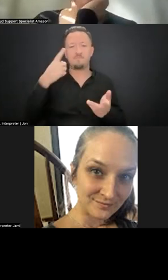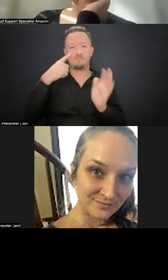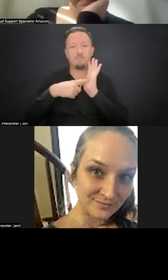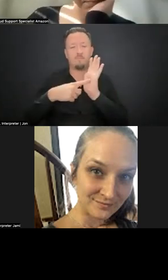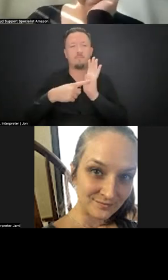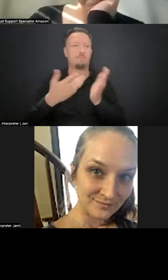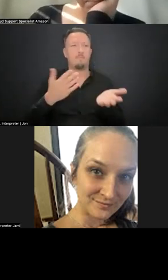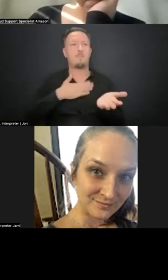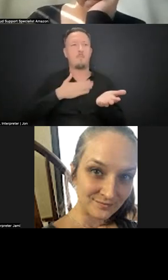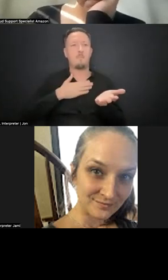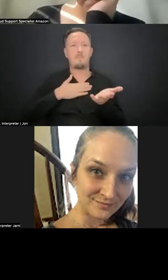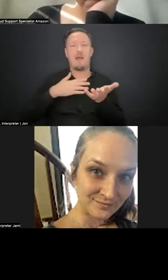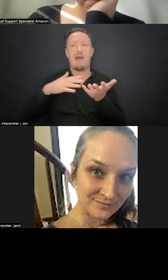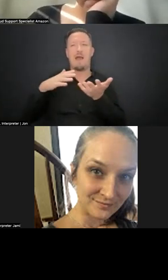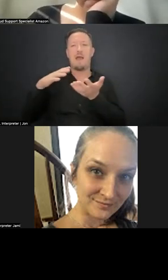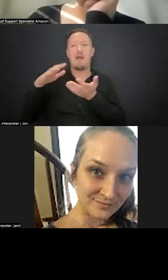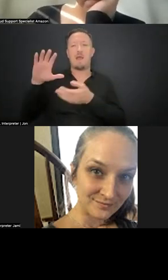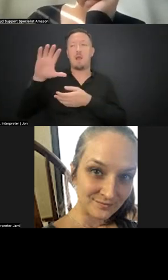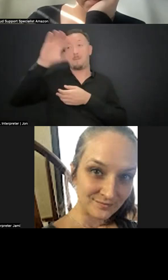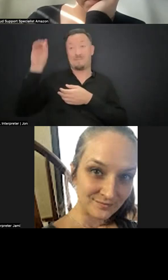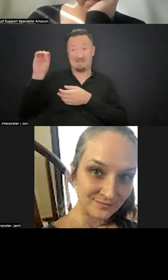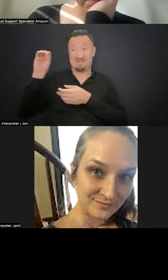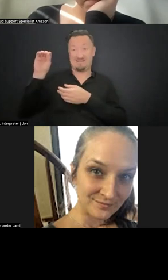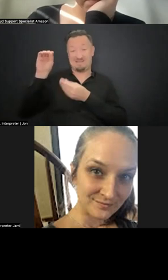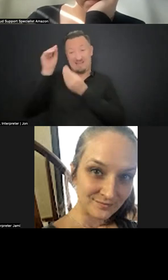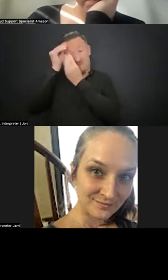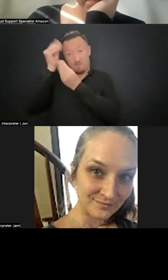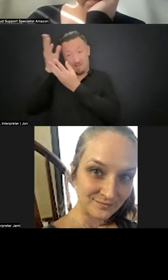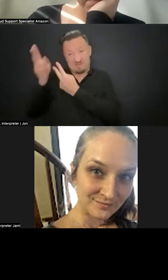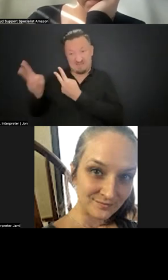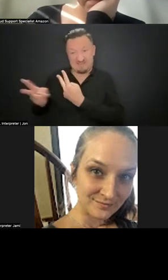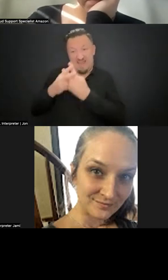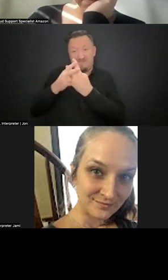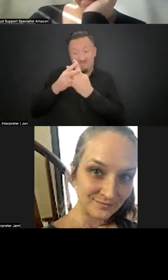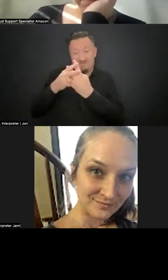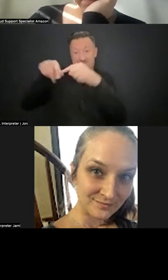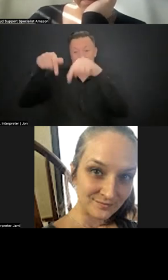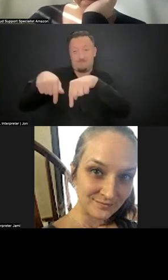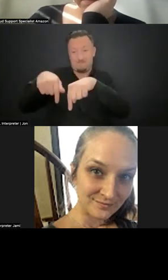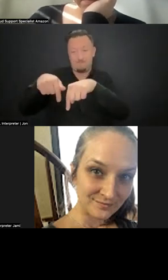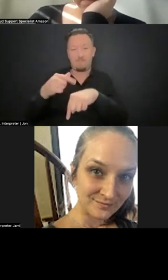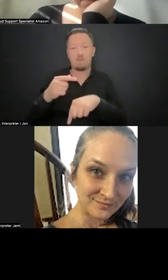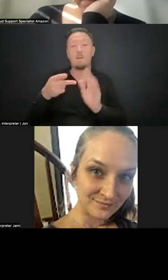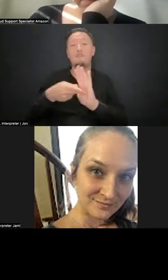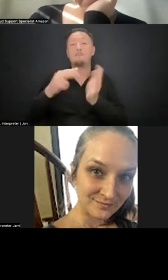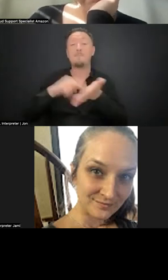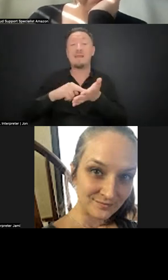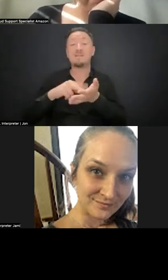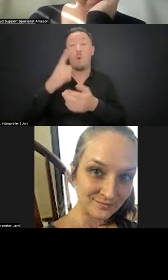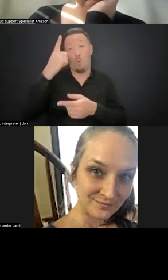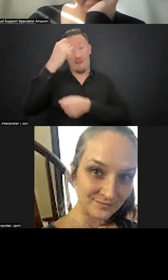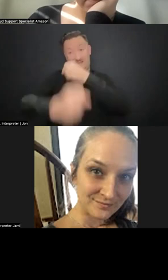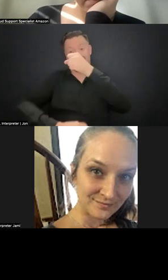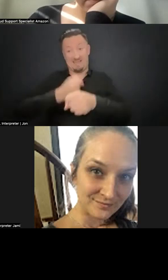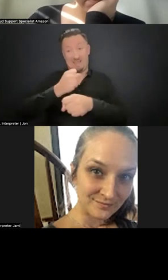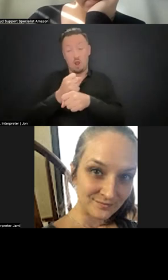or anything I'm serving at 1 second of downtime per year. Very easily to